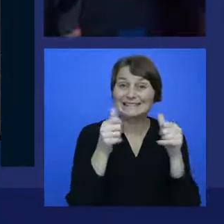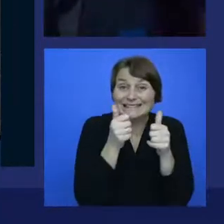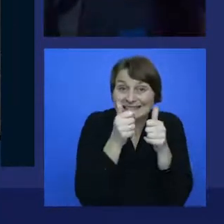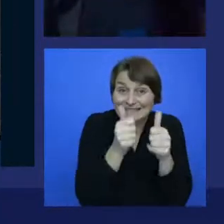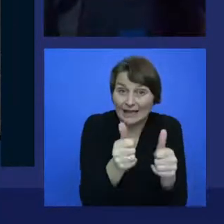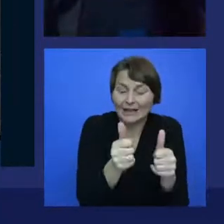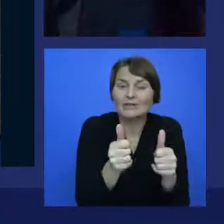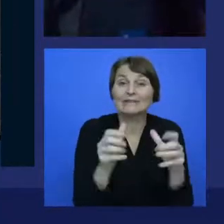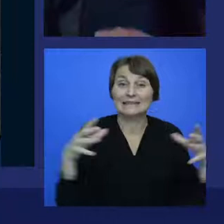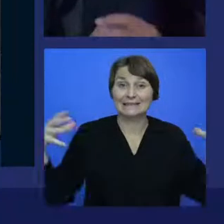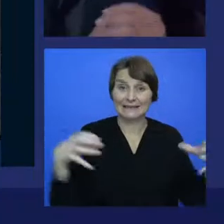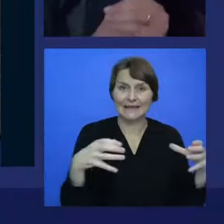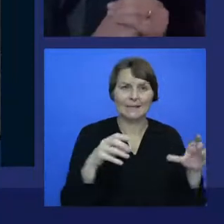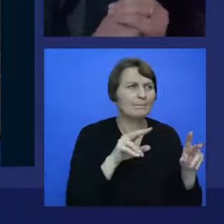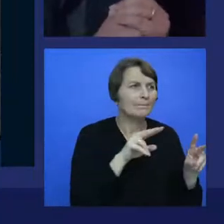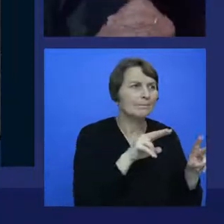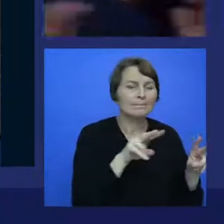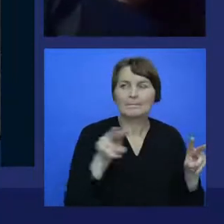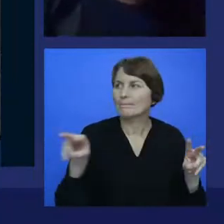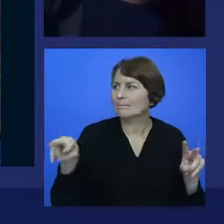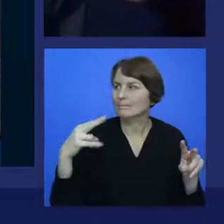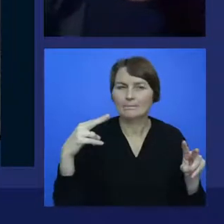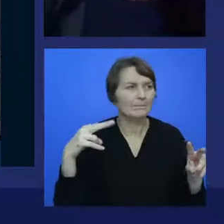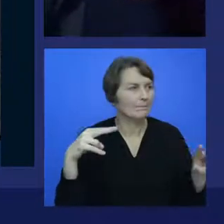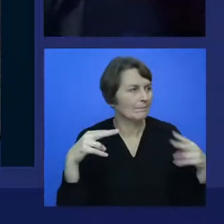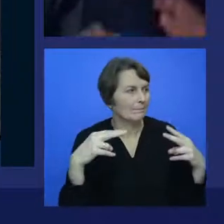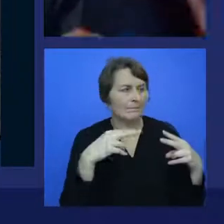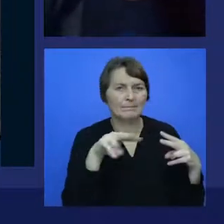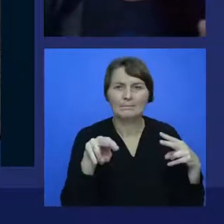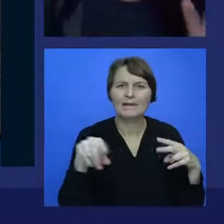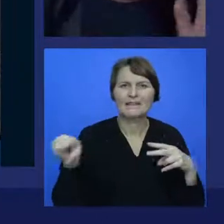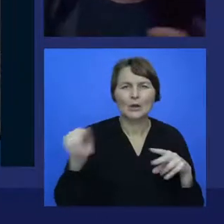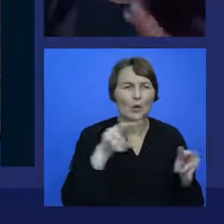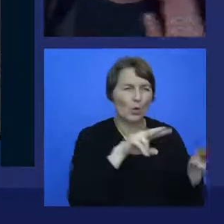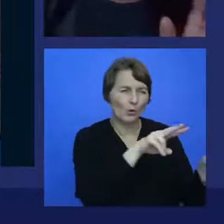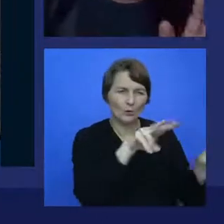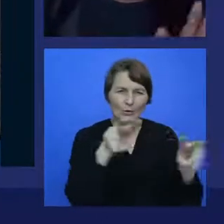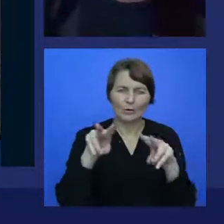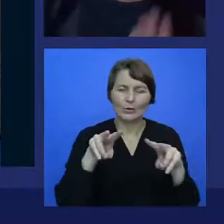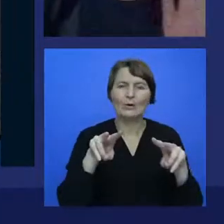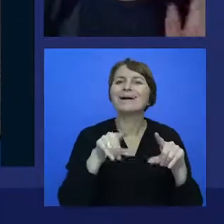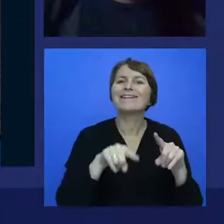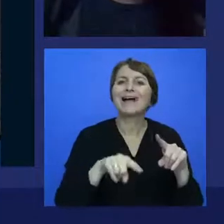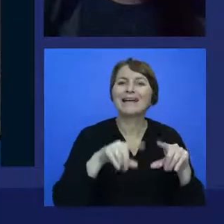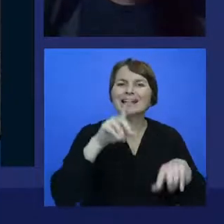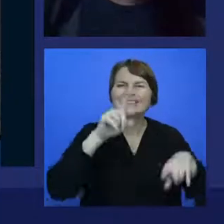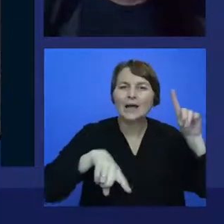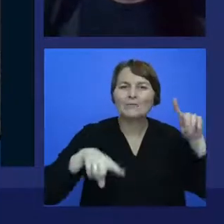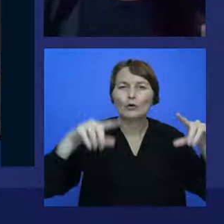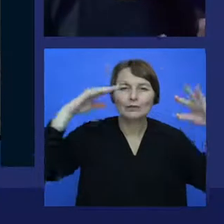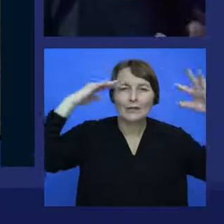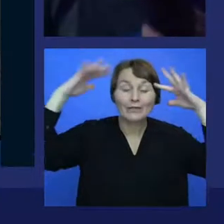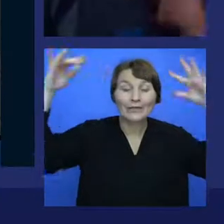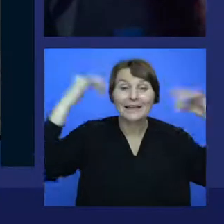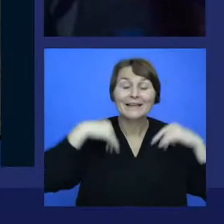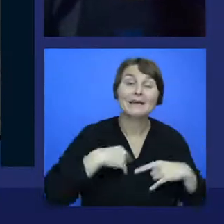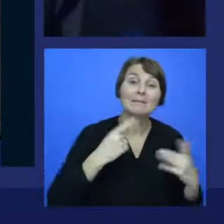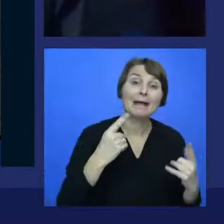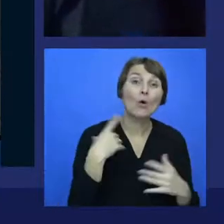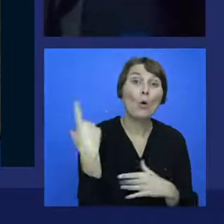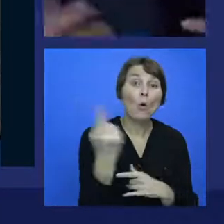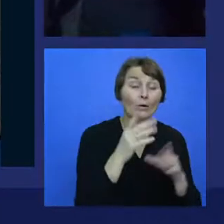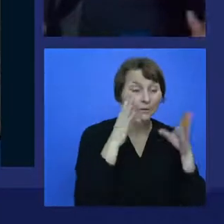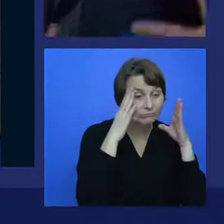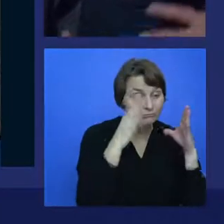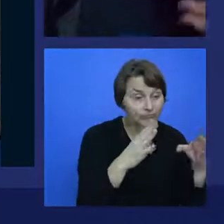that either you have a team that represents a diversity of thought, and I don't just mean gender and ethnicity, though I do mean that, but I